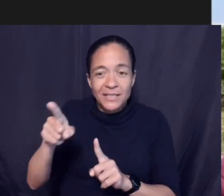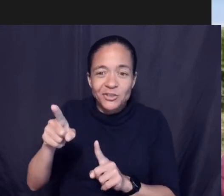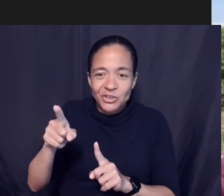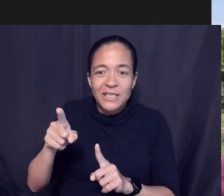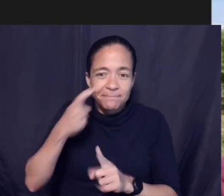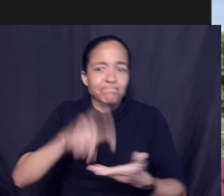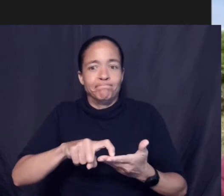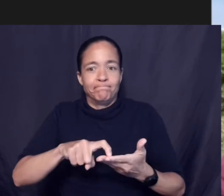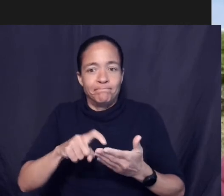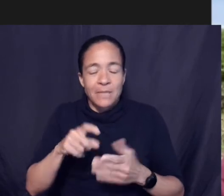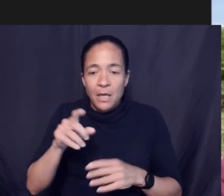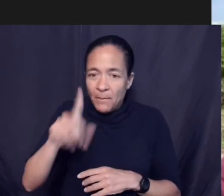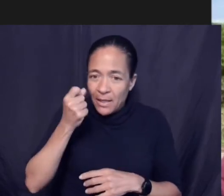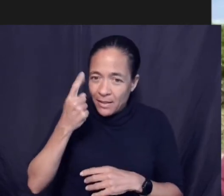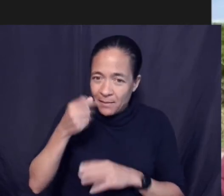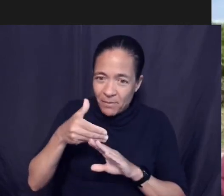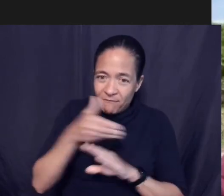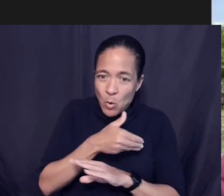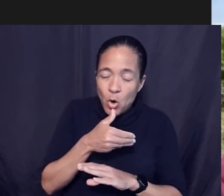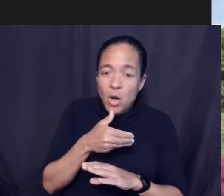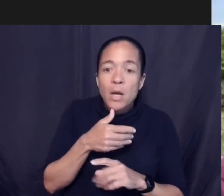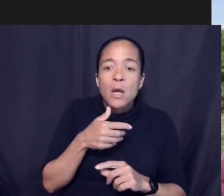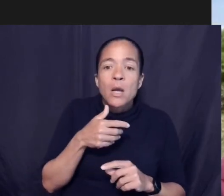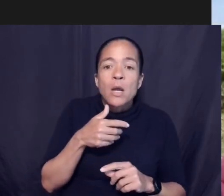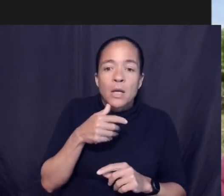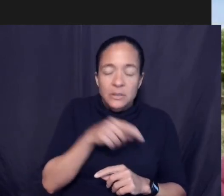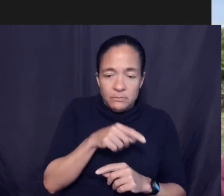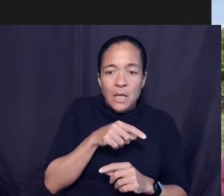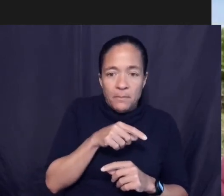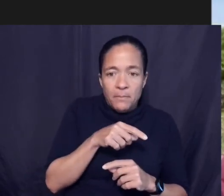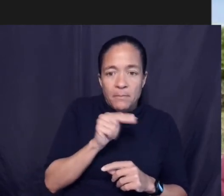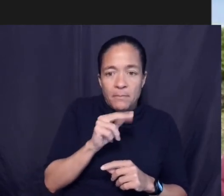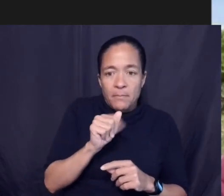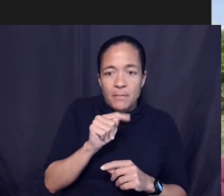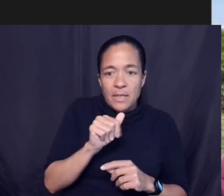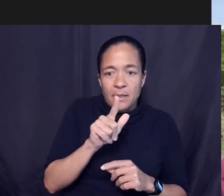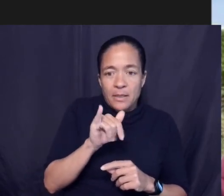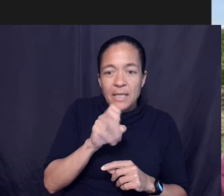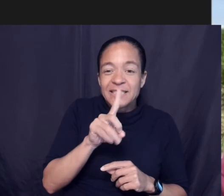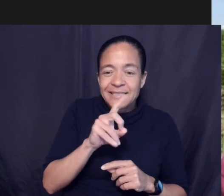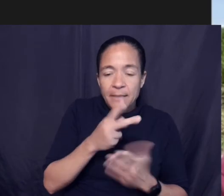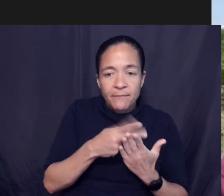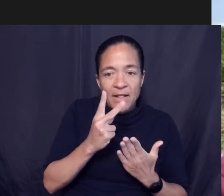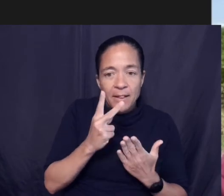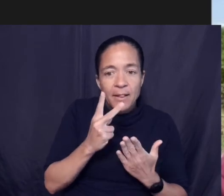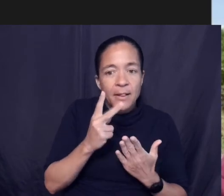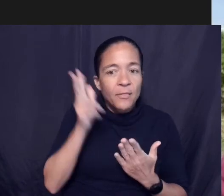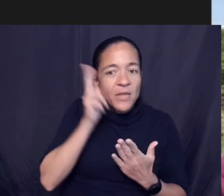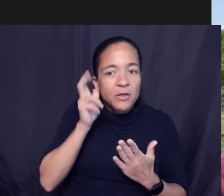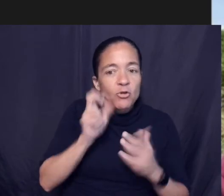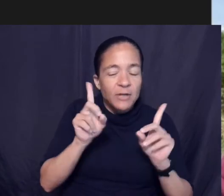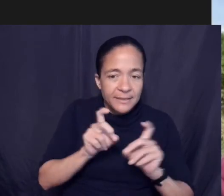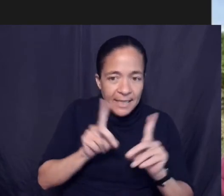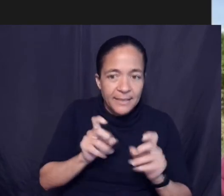it. But before we went to see her, she failed the hearing test. At